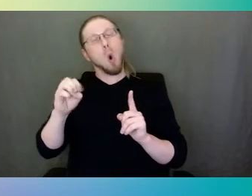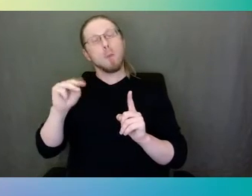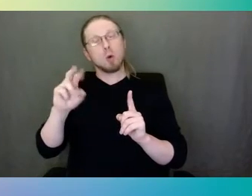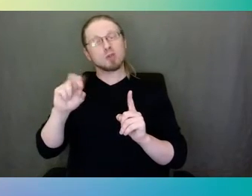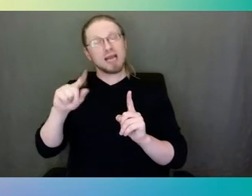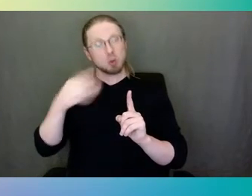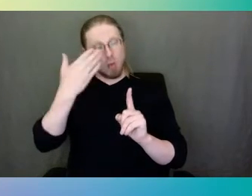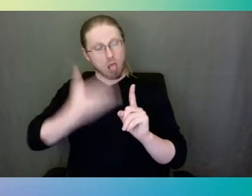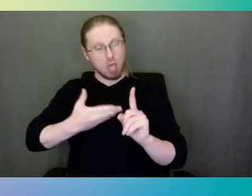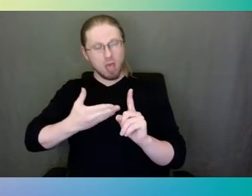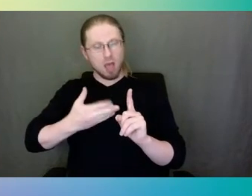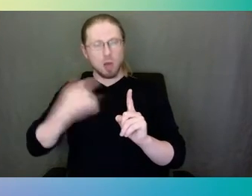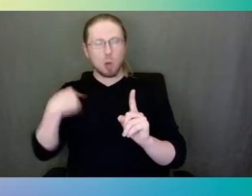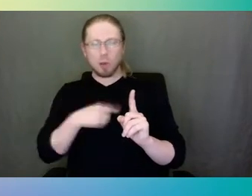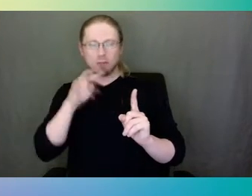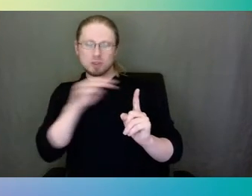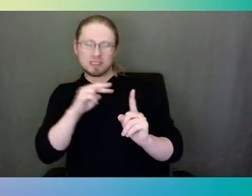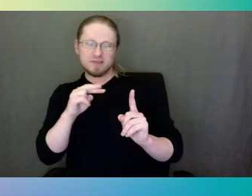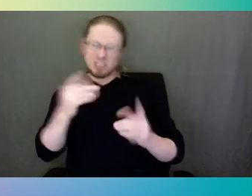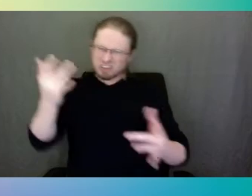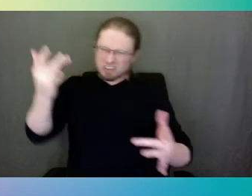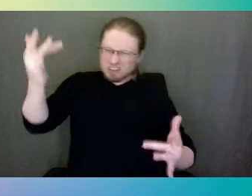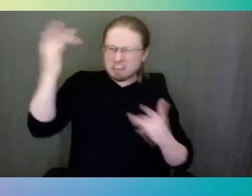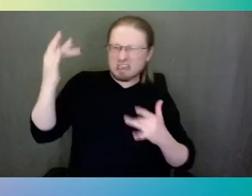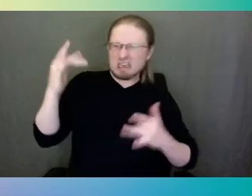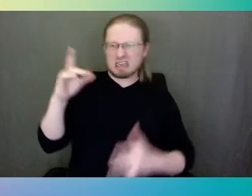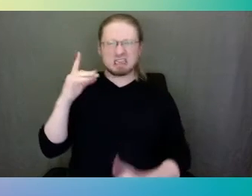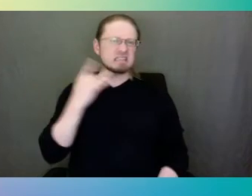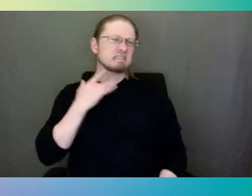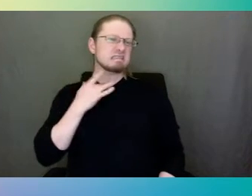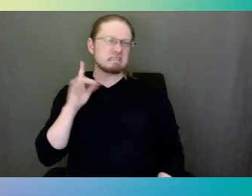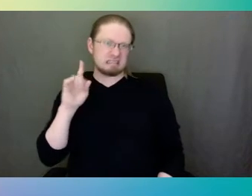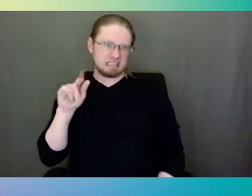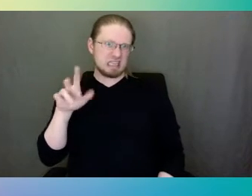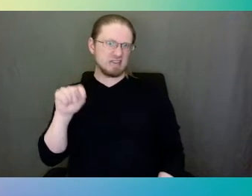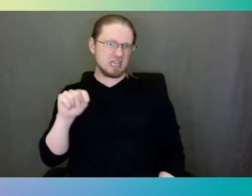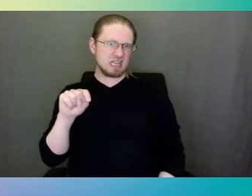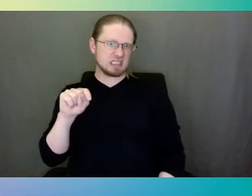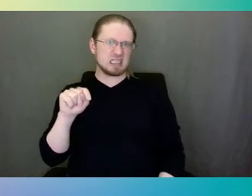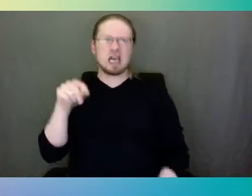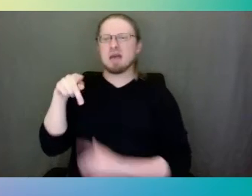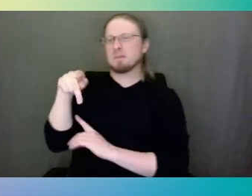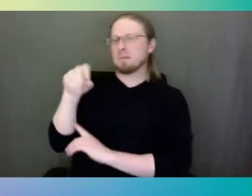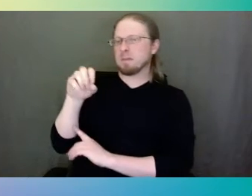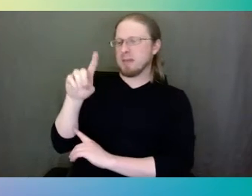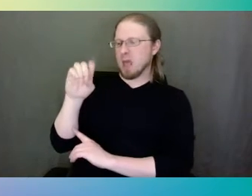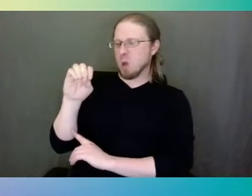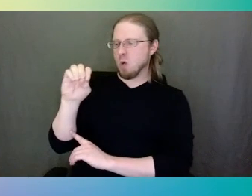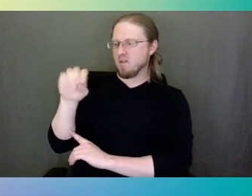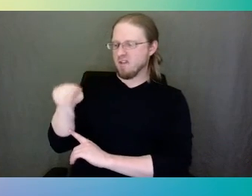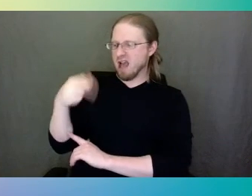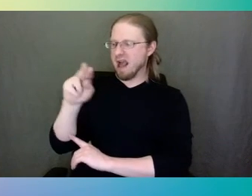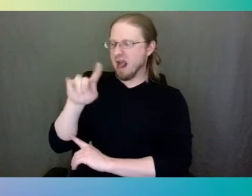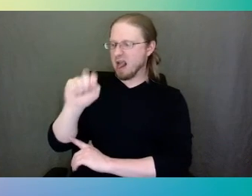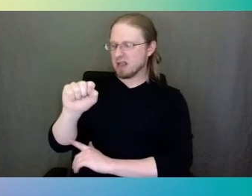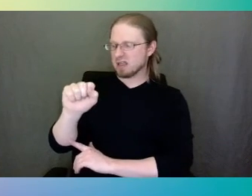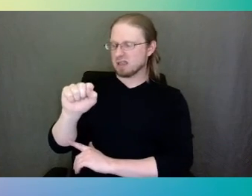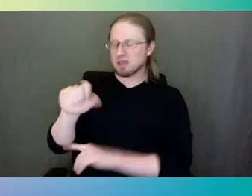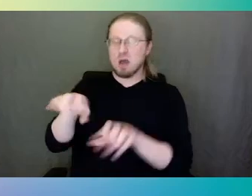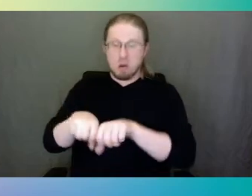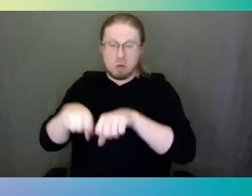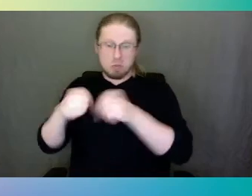deviants, pedophiles, broken people, people with sick minds. So I want to go to a slide